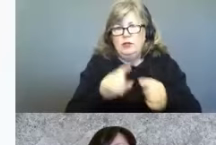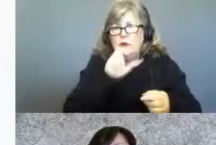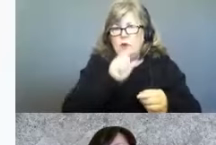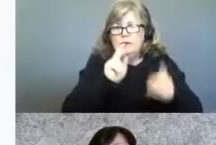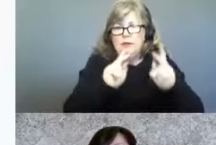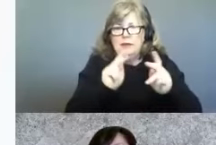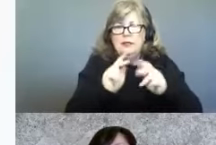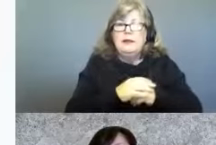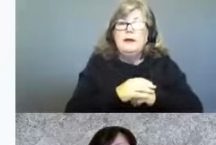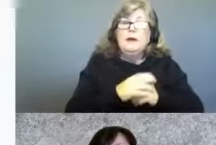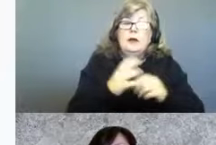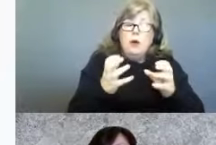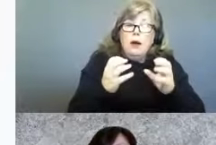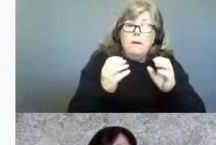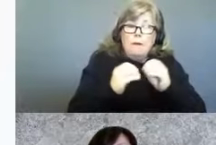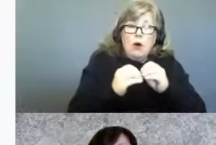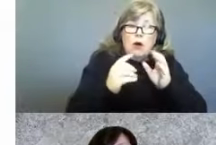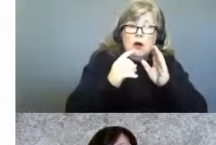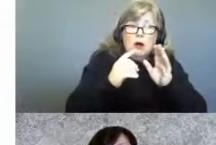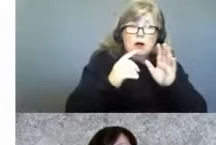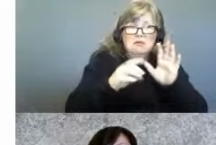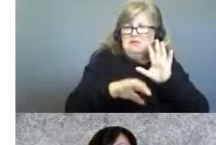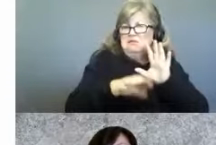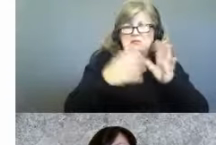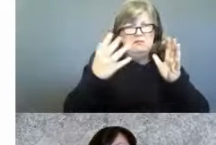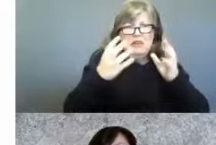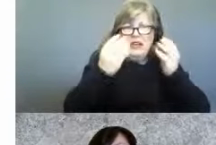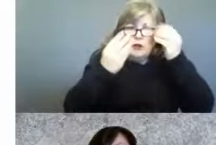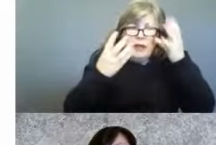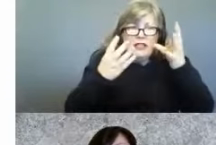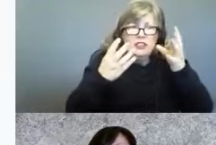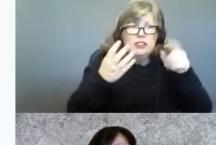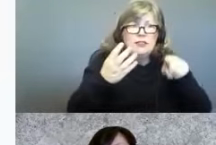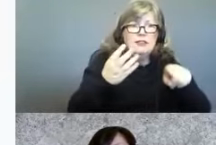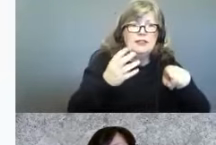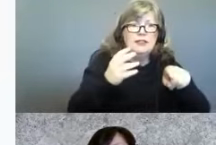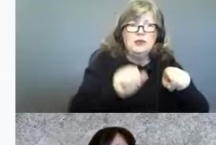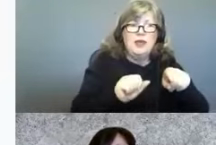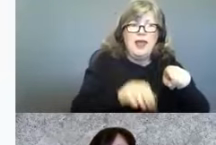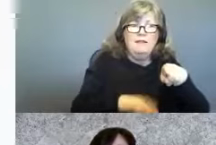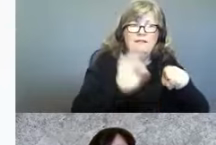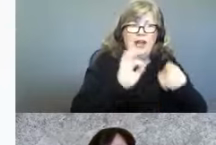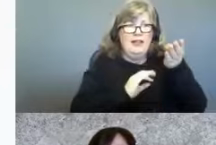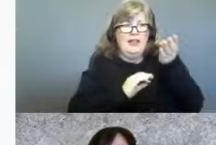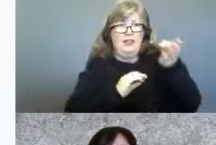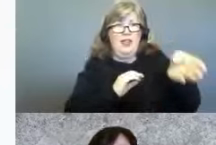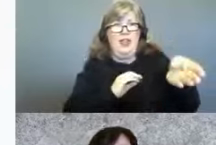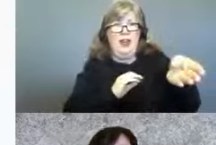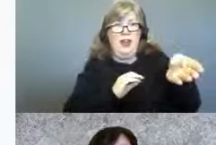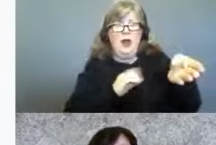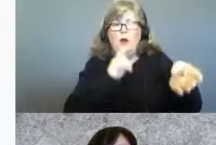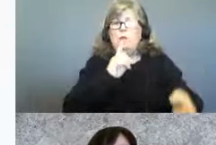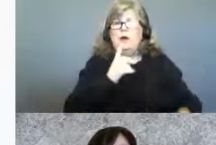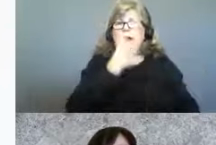can find our information here. You can also find it. Oh, sorry. Thank you, Ryan. I was missing one